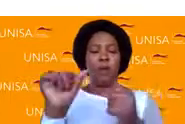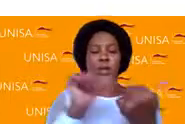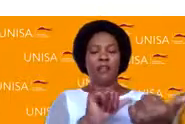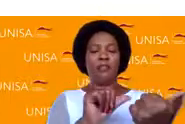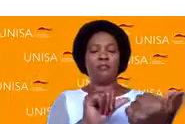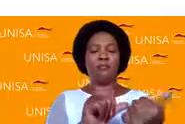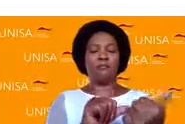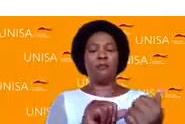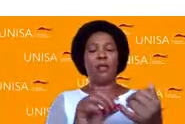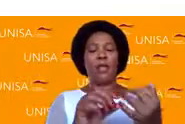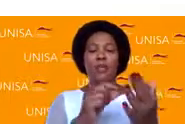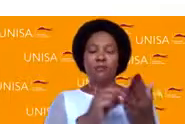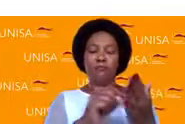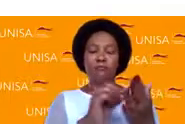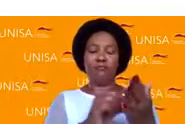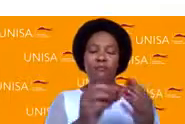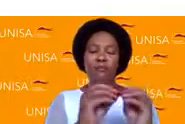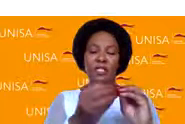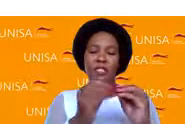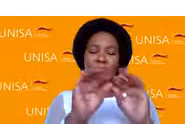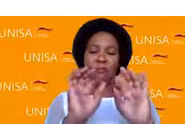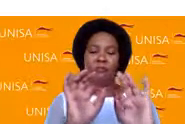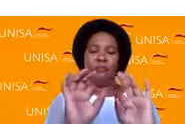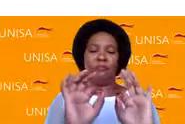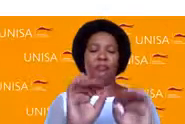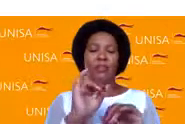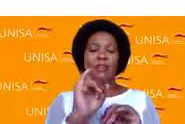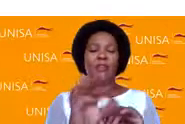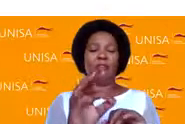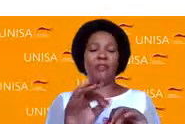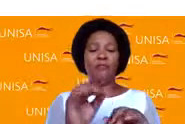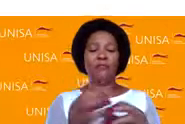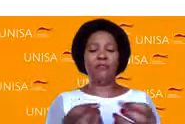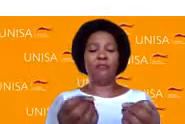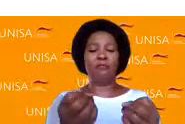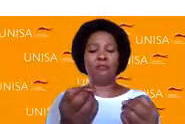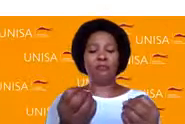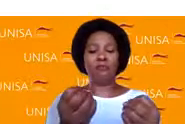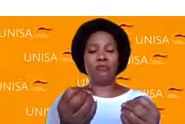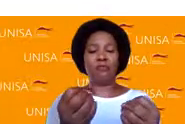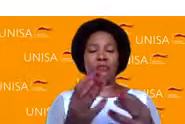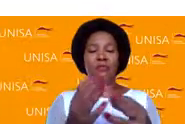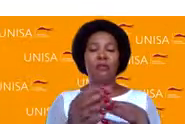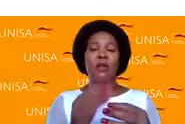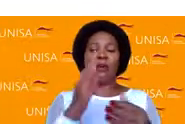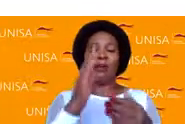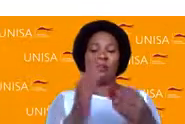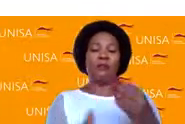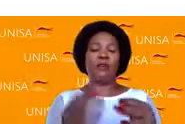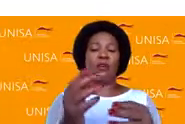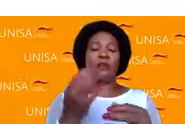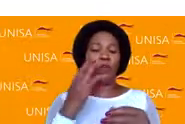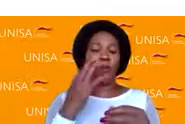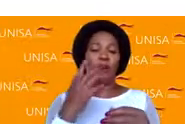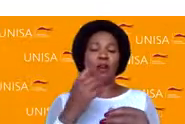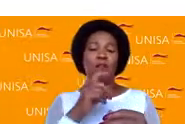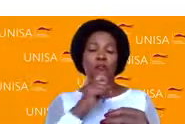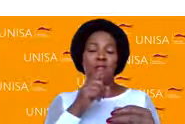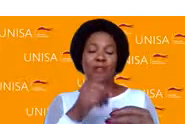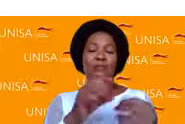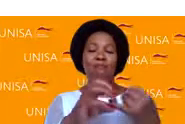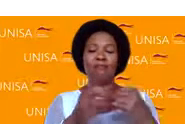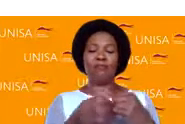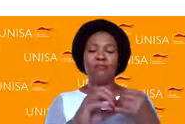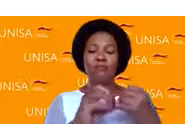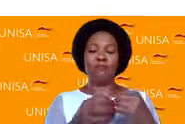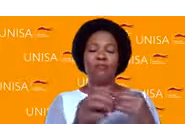and rectify it. But as long as it's before the due date, you will be able to use those attempts. But that's only if the